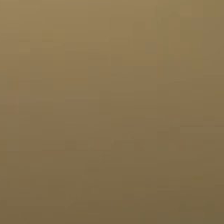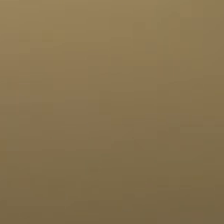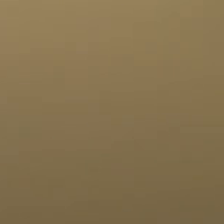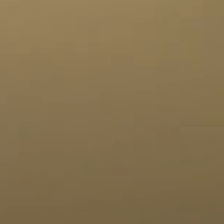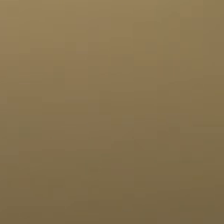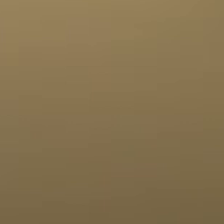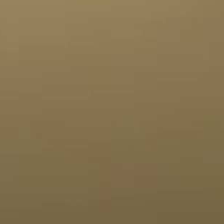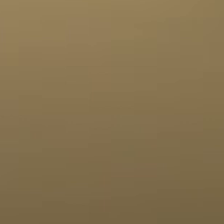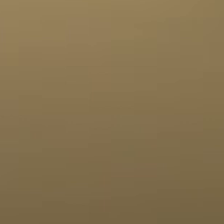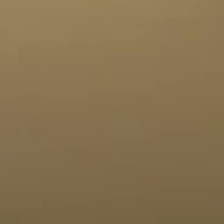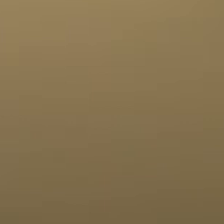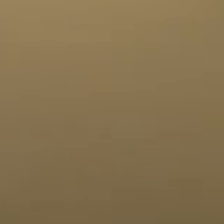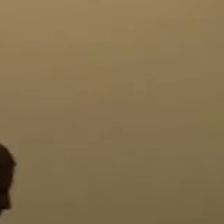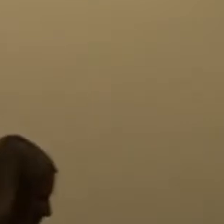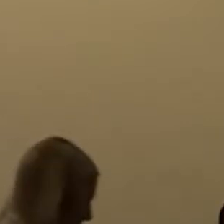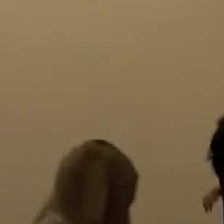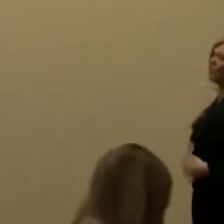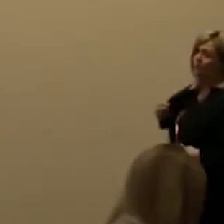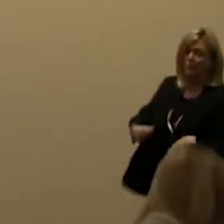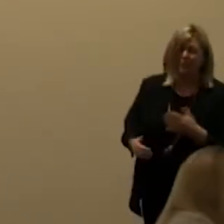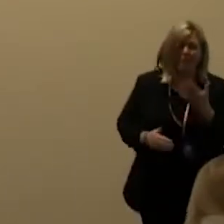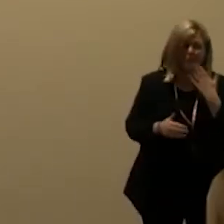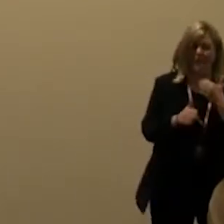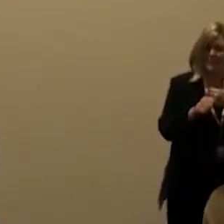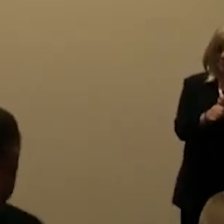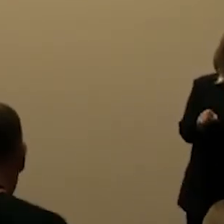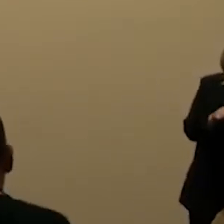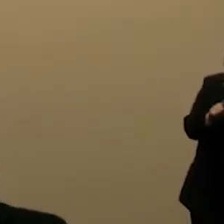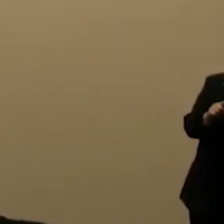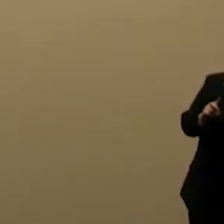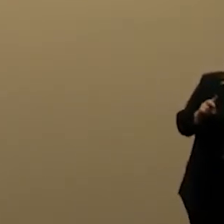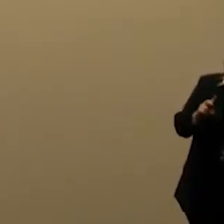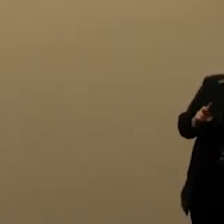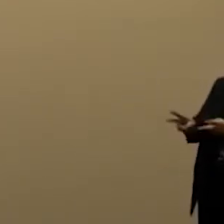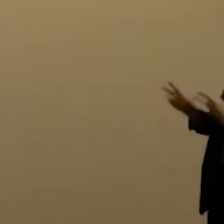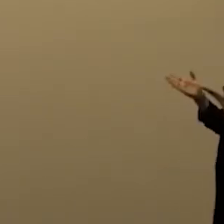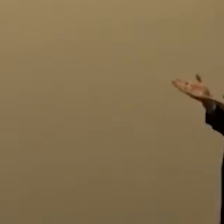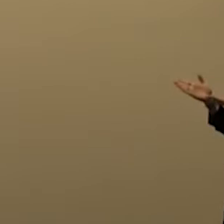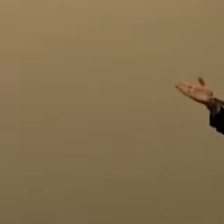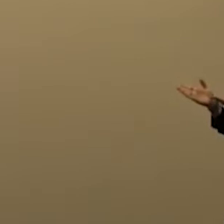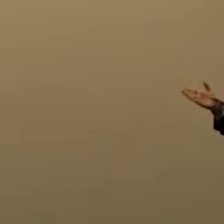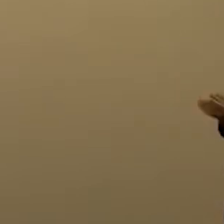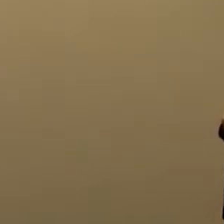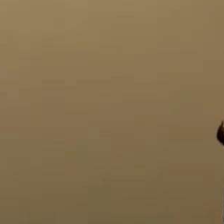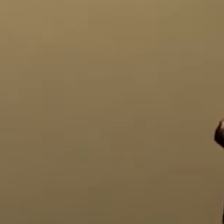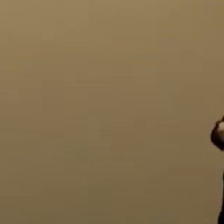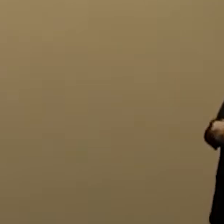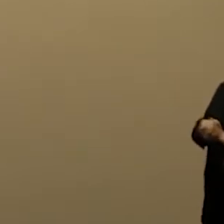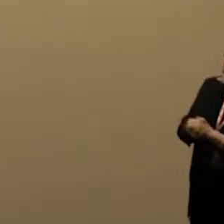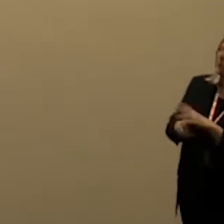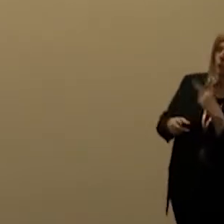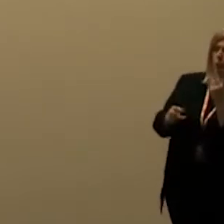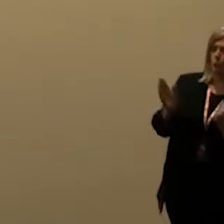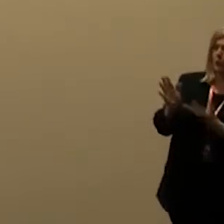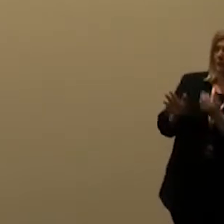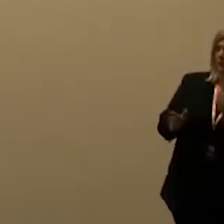you, I do, of course, want to thank our sponsors as well, who you can see on the screen. And I do believe we have a second slide of those as well.